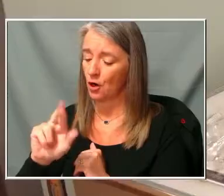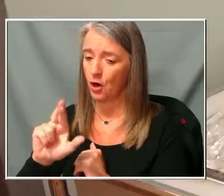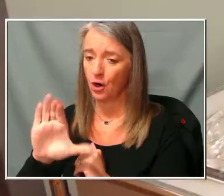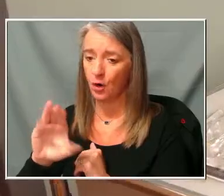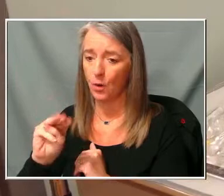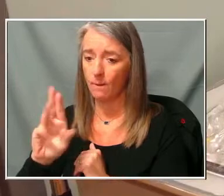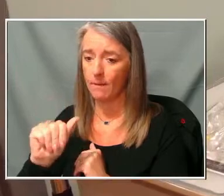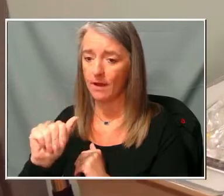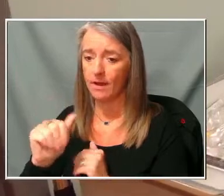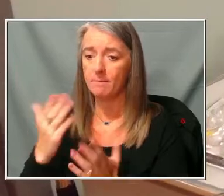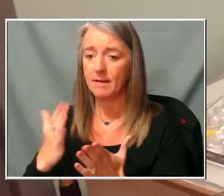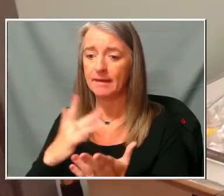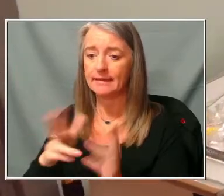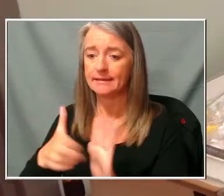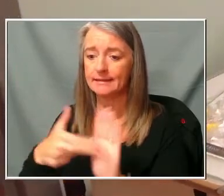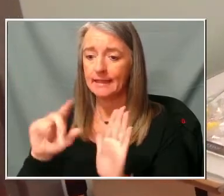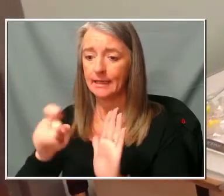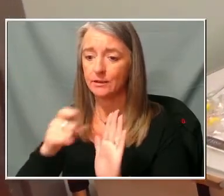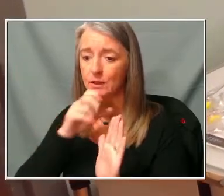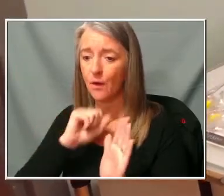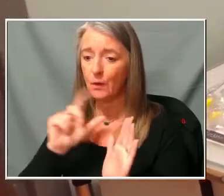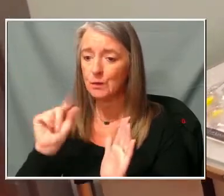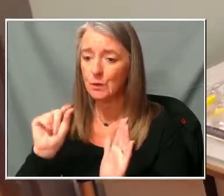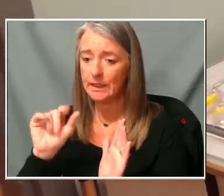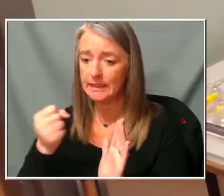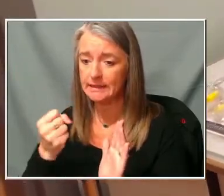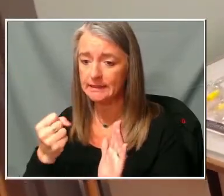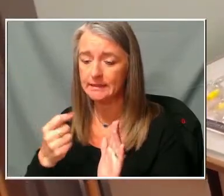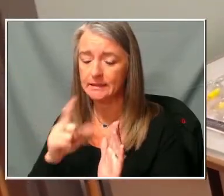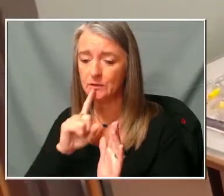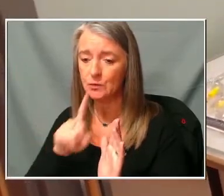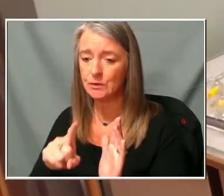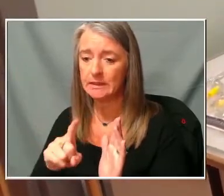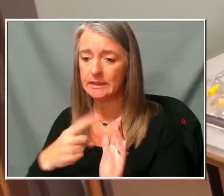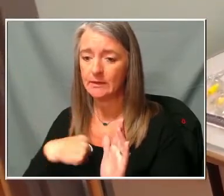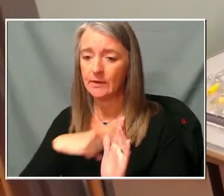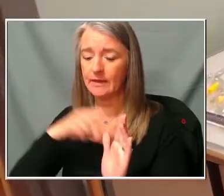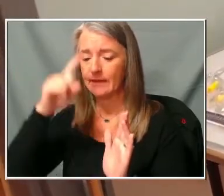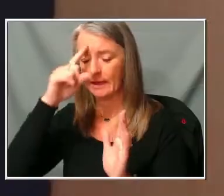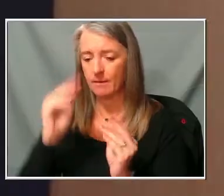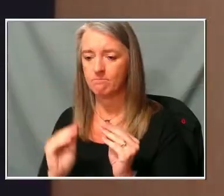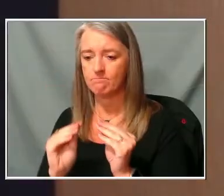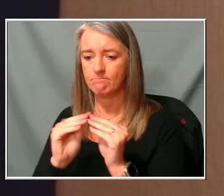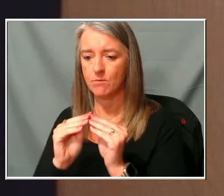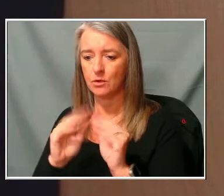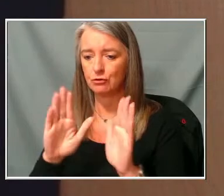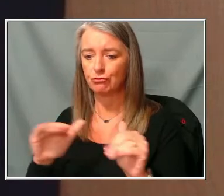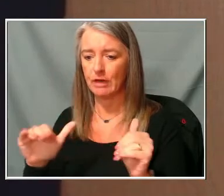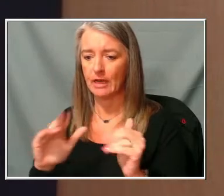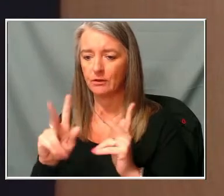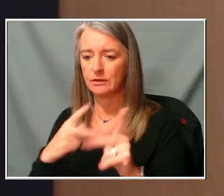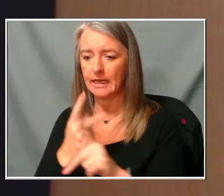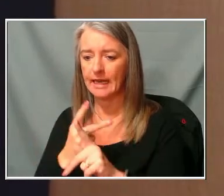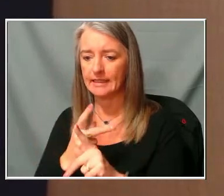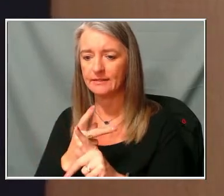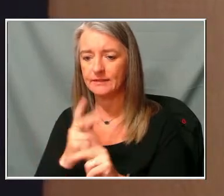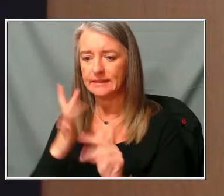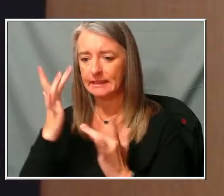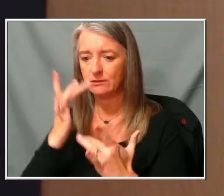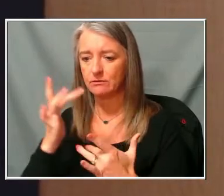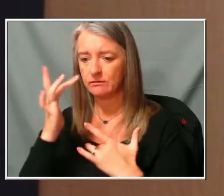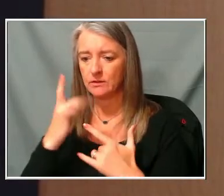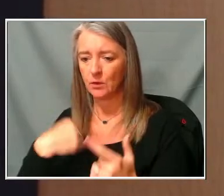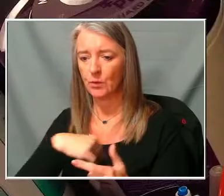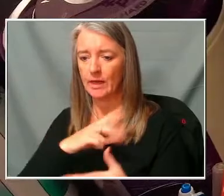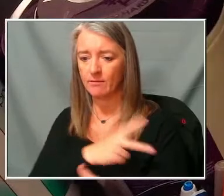say, their mid-20s, for example. And that is a malignancy that we think of as being more of a childhood-based malignancy. And so we have patients